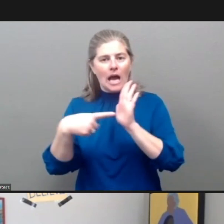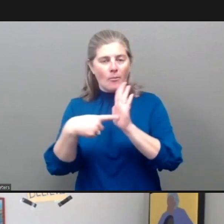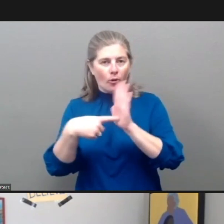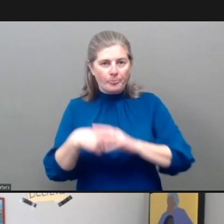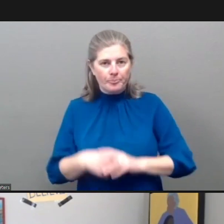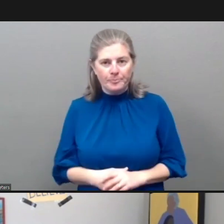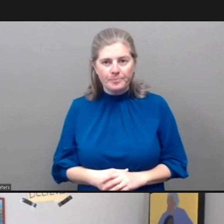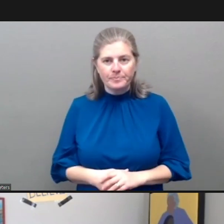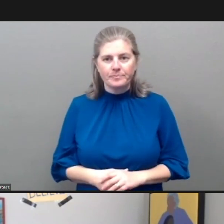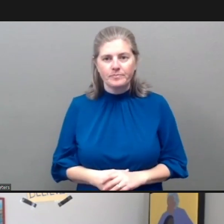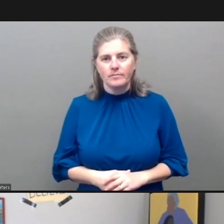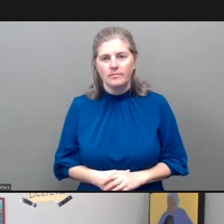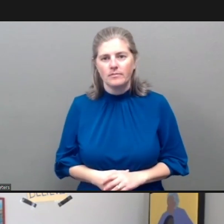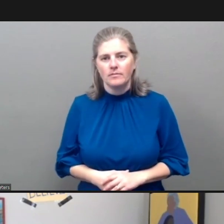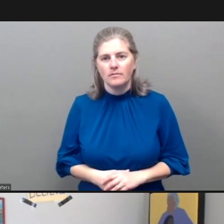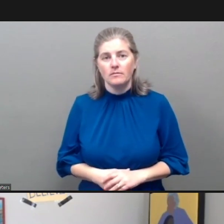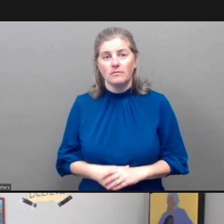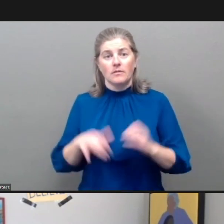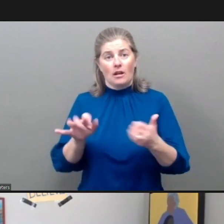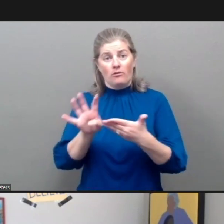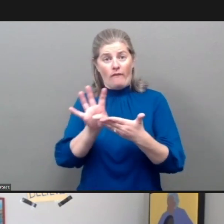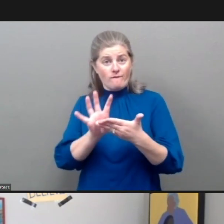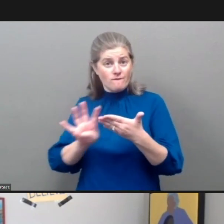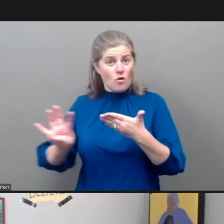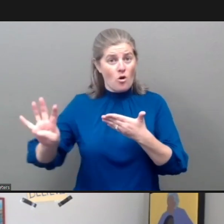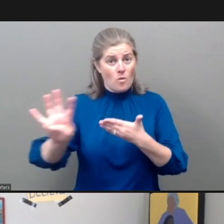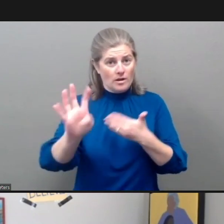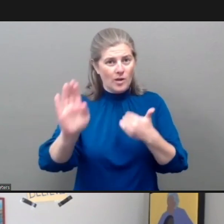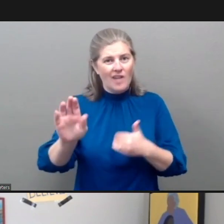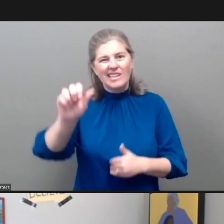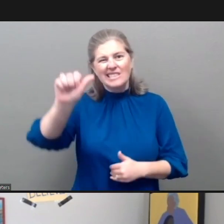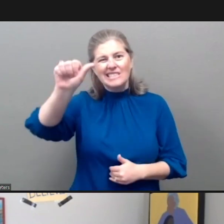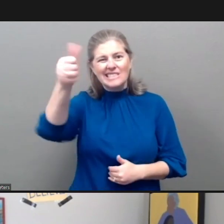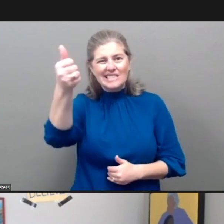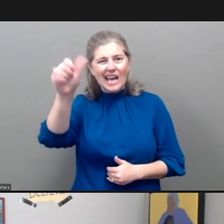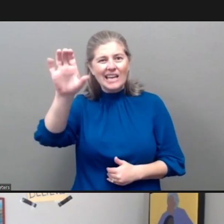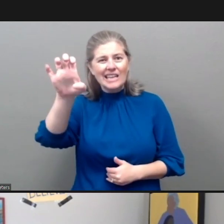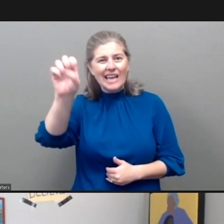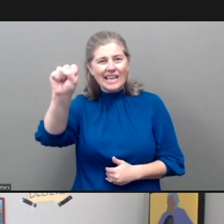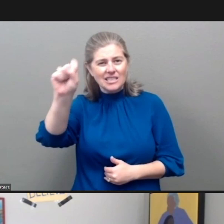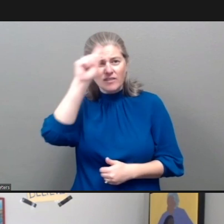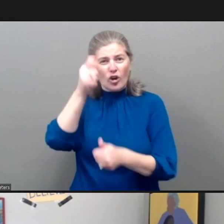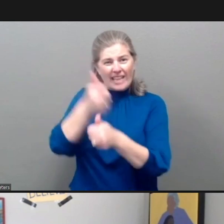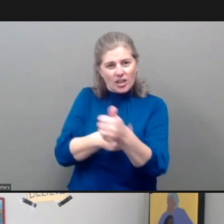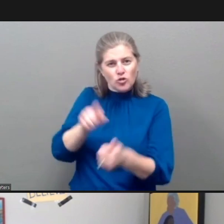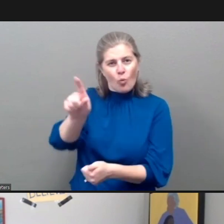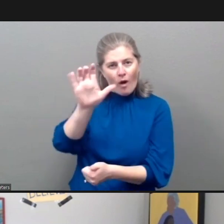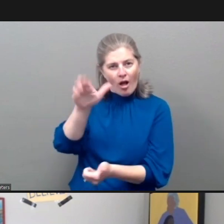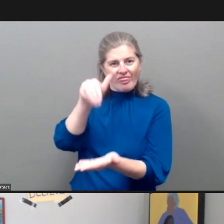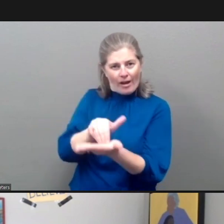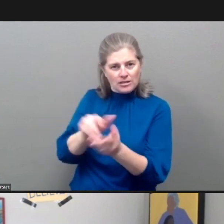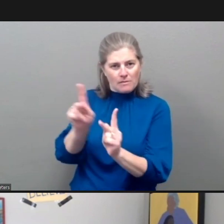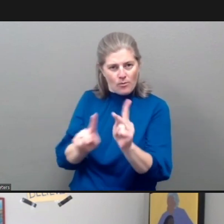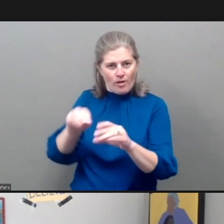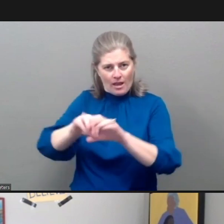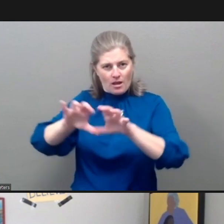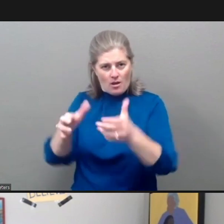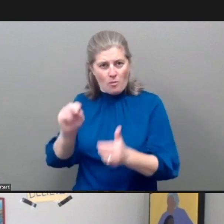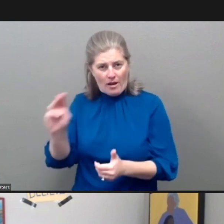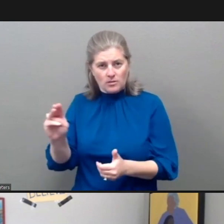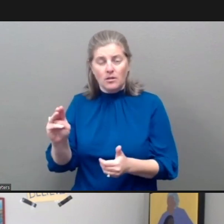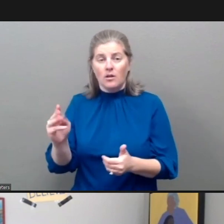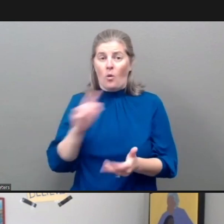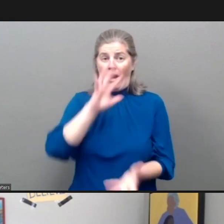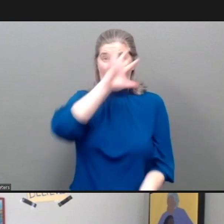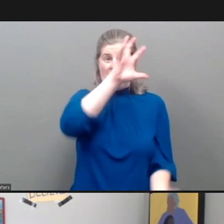say 4 weeks from now, we have 10 cases per 100,000 in New Mexico. We've got 2.1